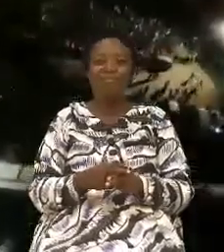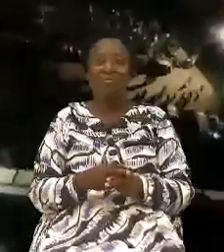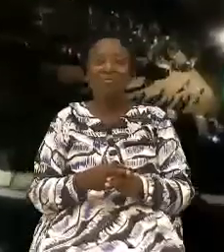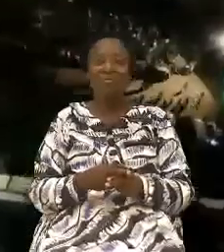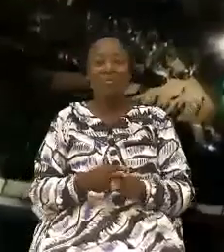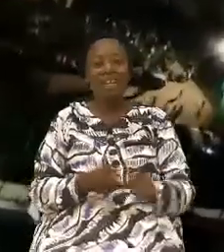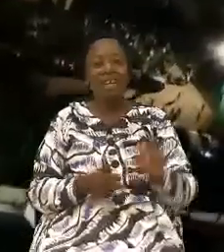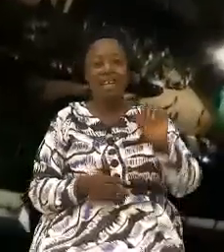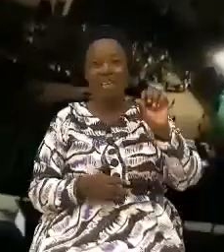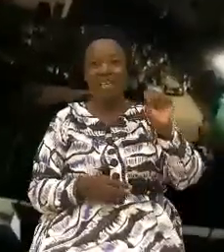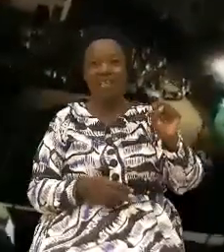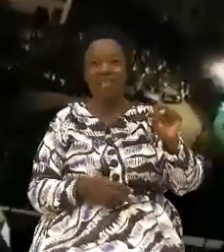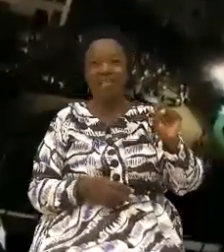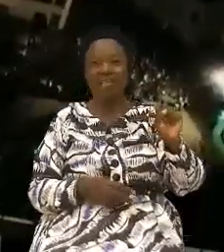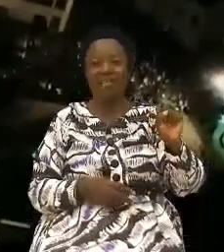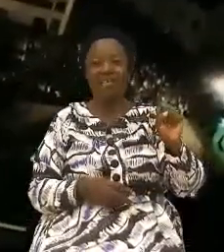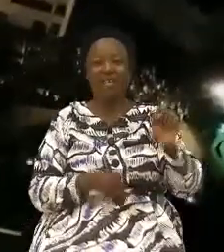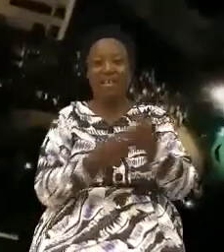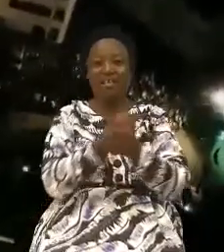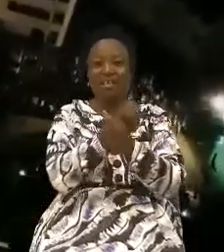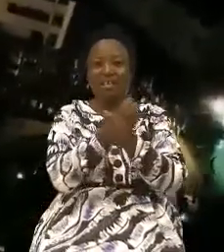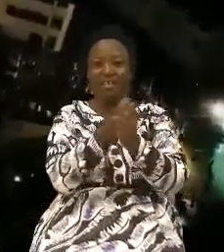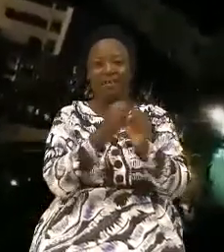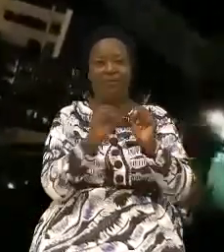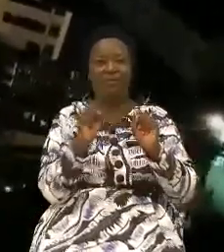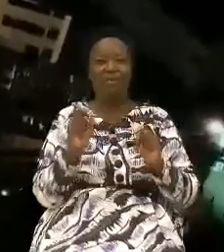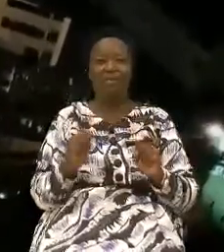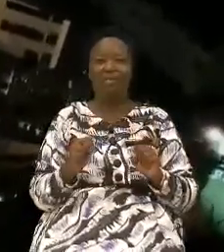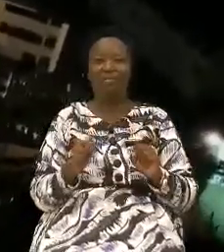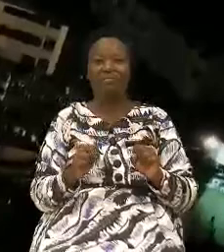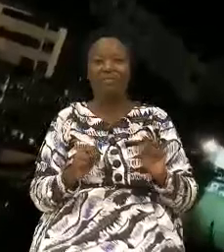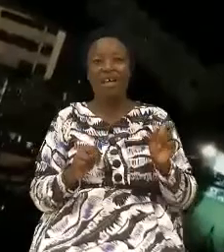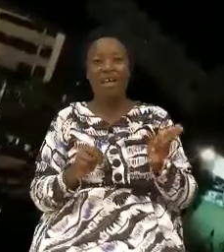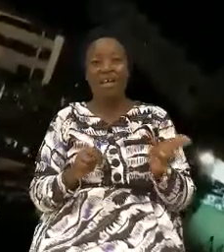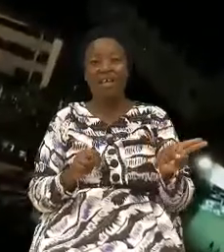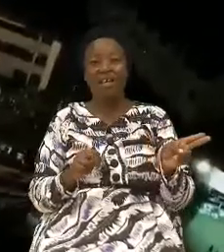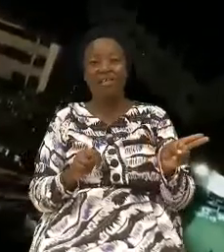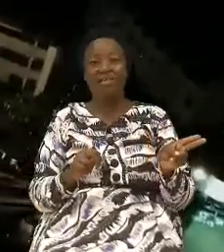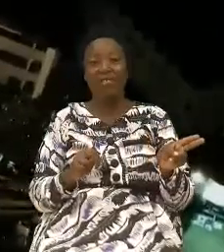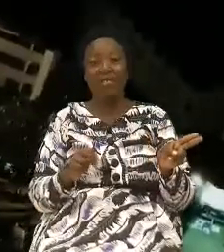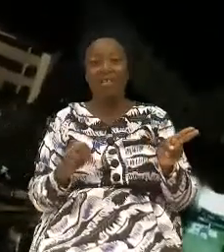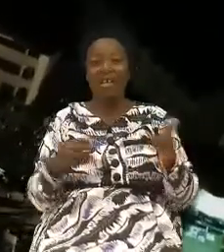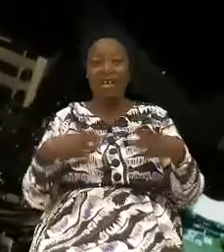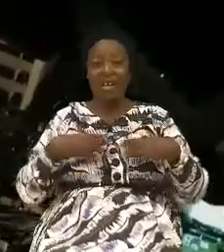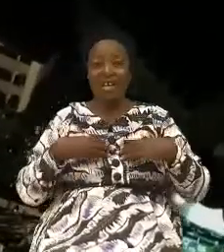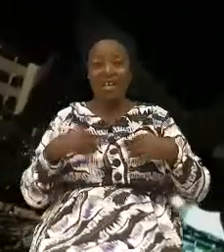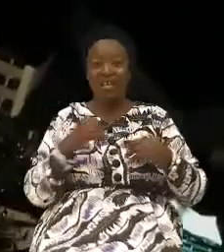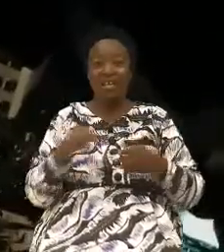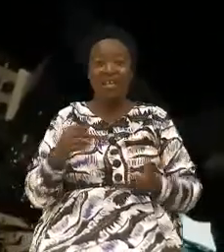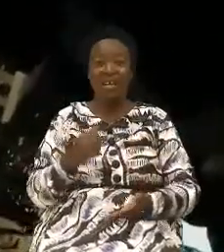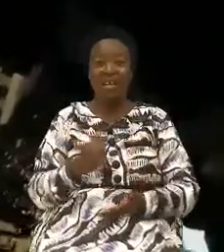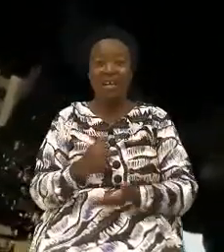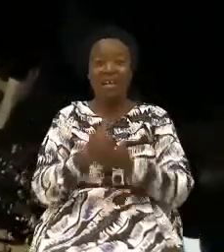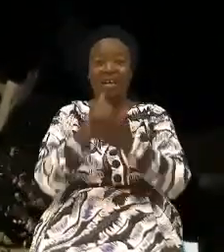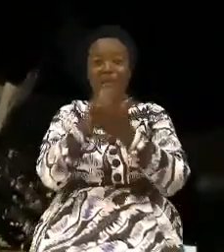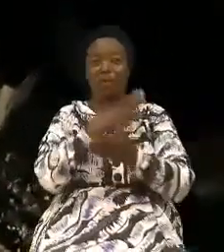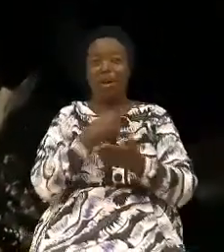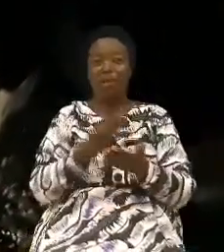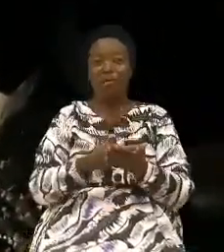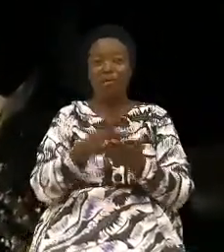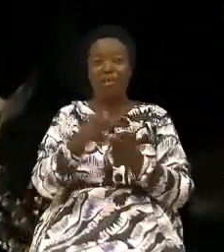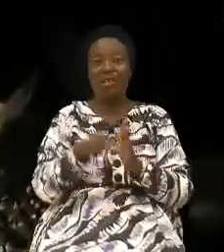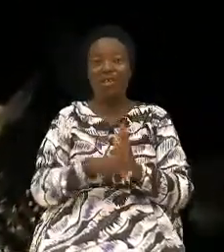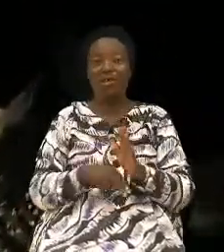S, salvation. H, healing help. And holiness.